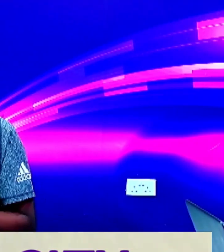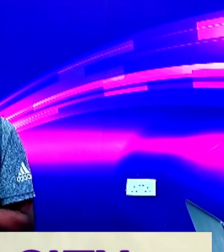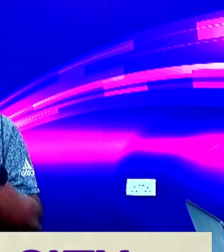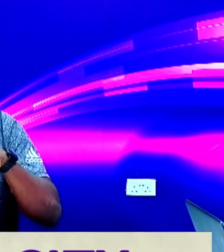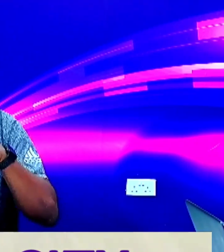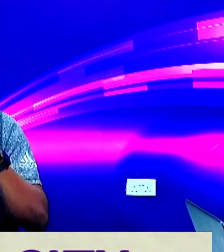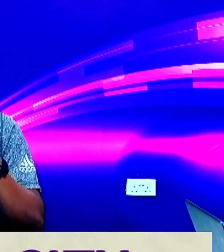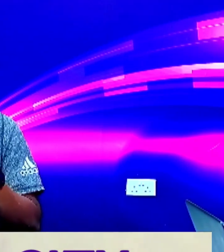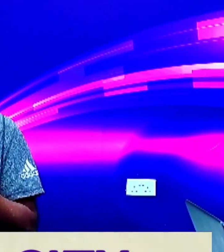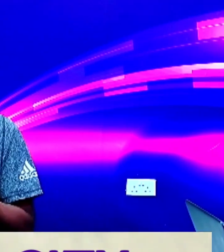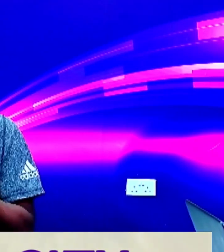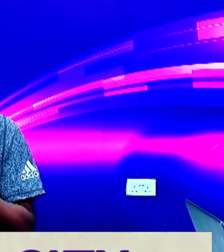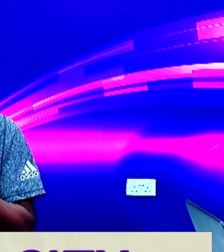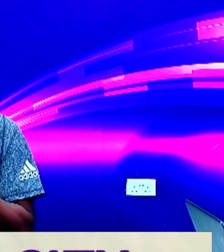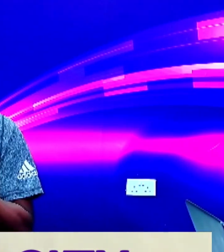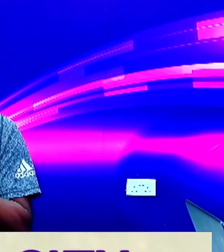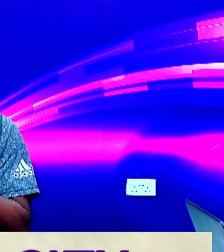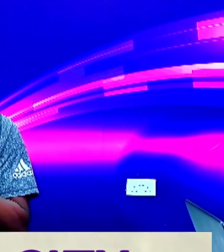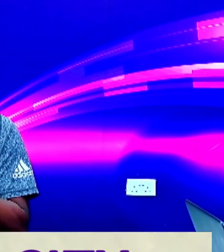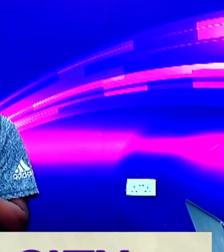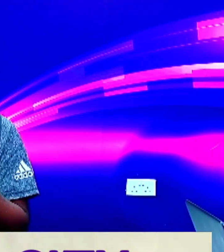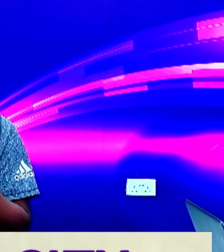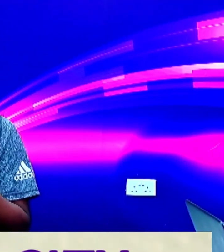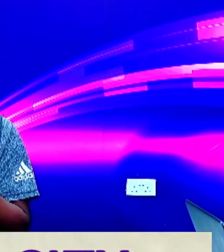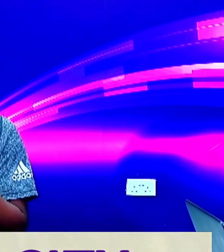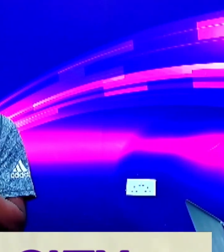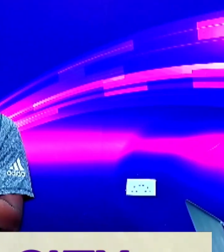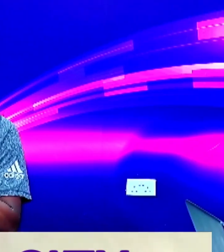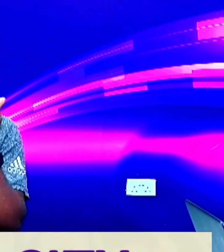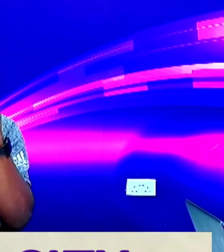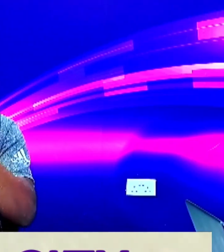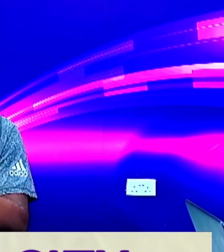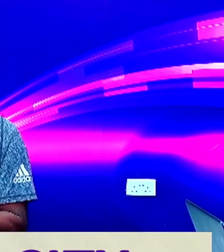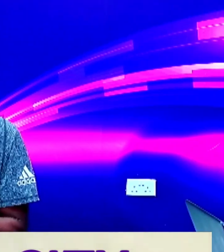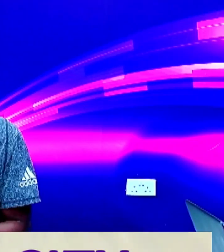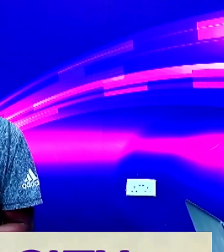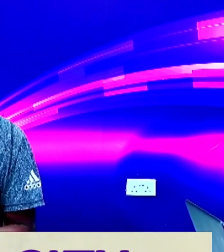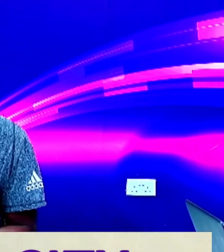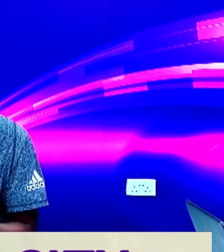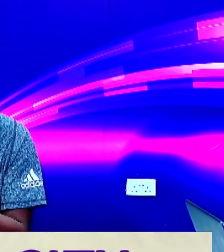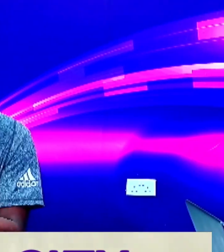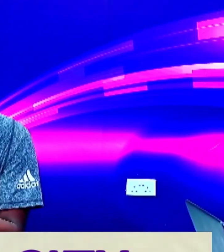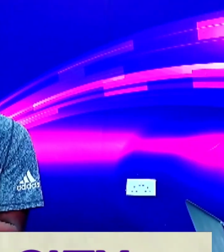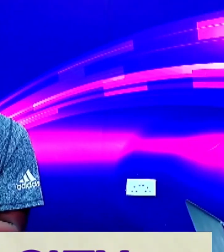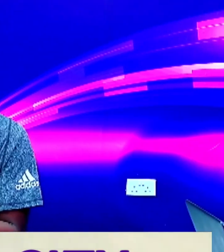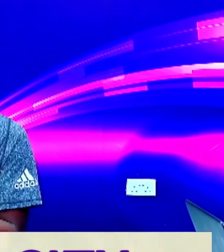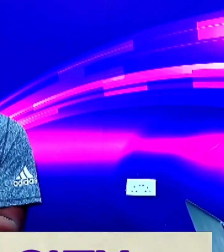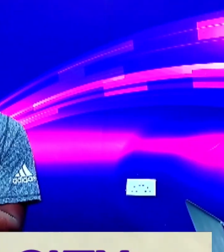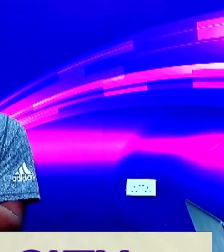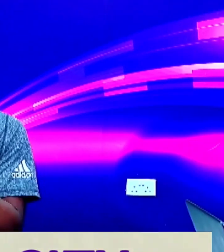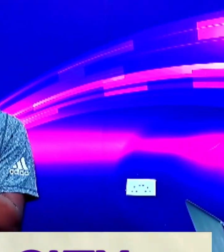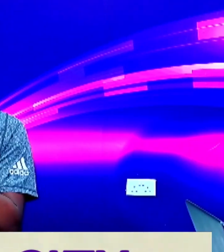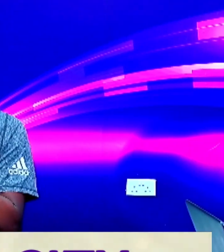My last parting shot will be, today as Kenyans, we are hosting CHAN.